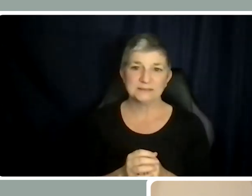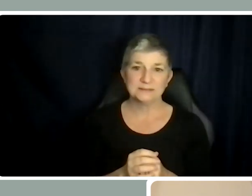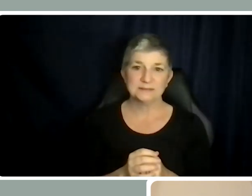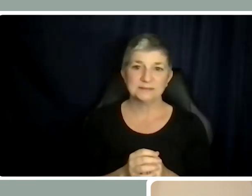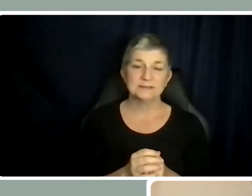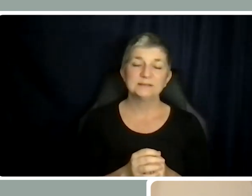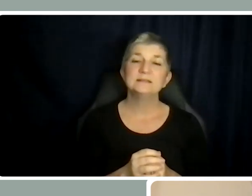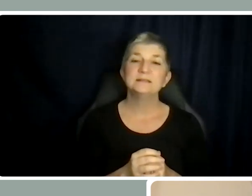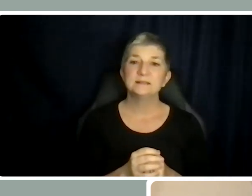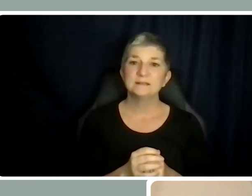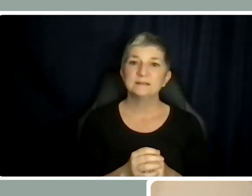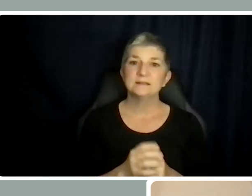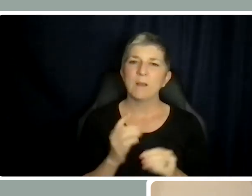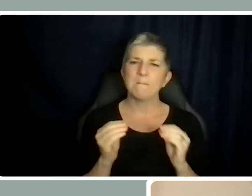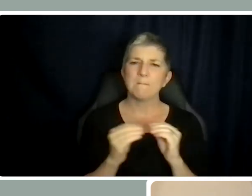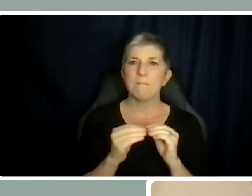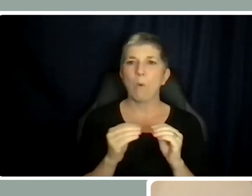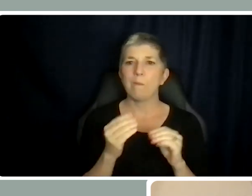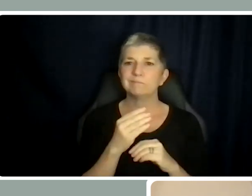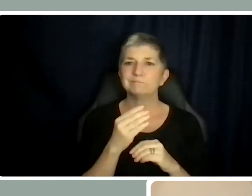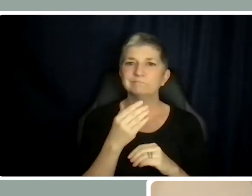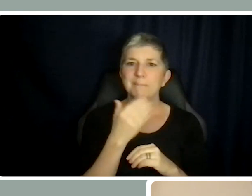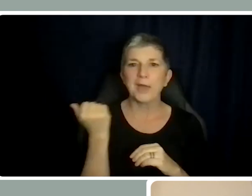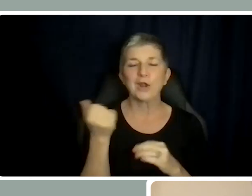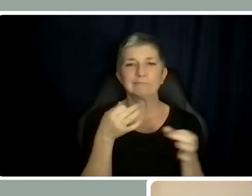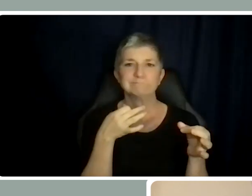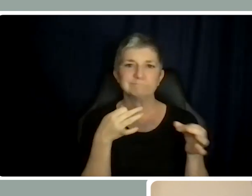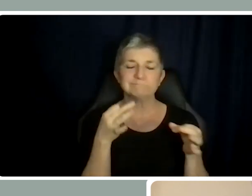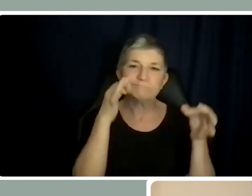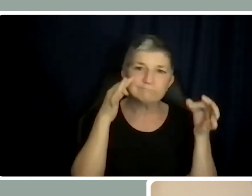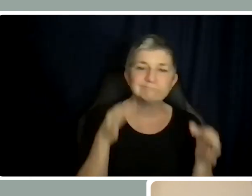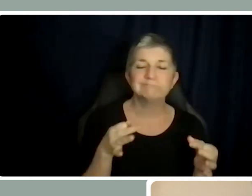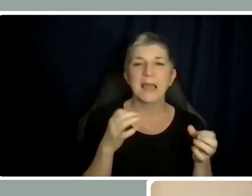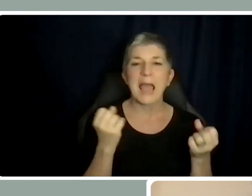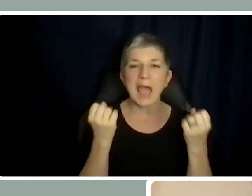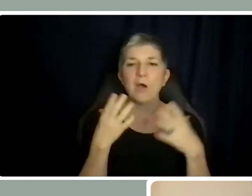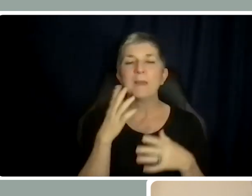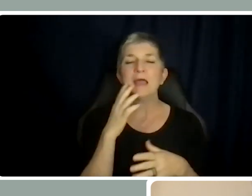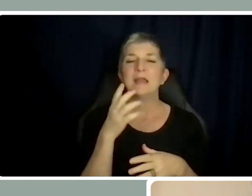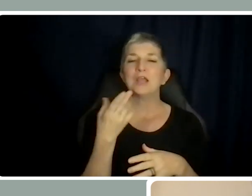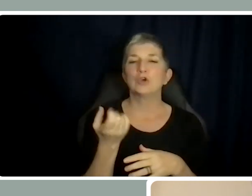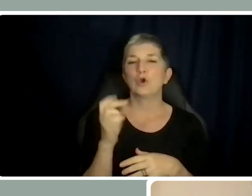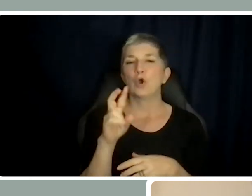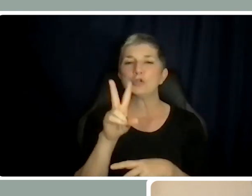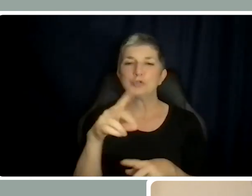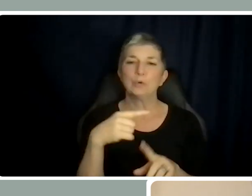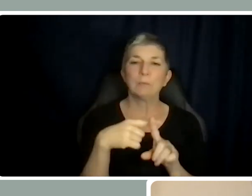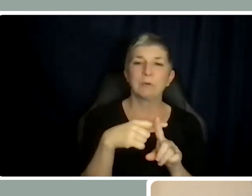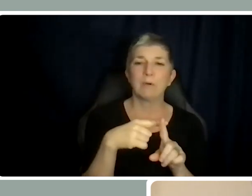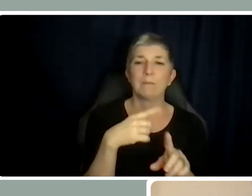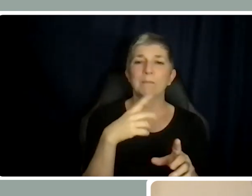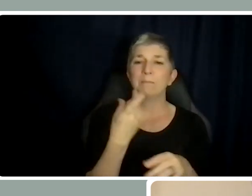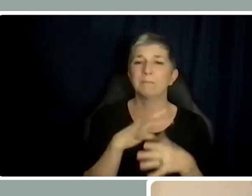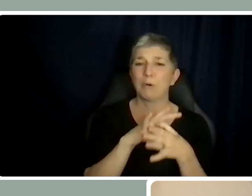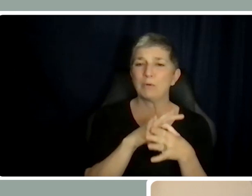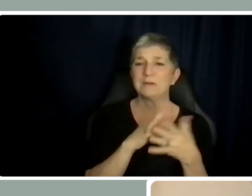to more better quantify the number of HER2 protein copies or gene copies that are